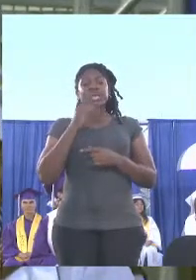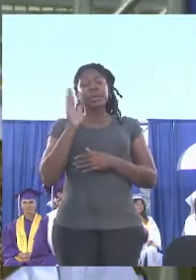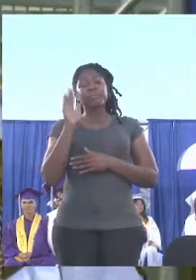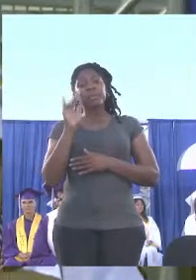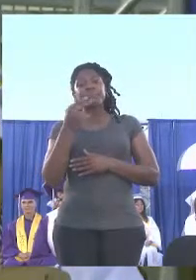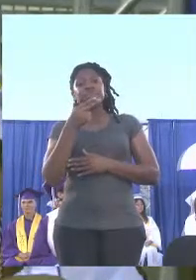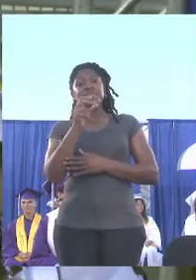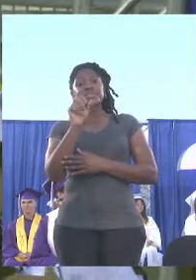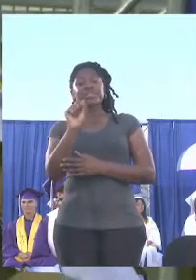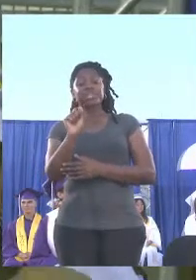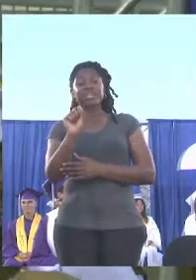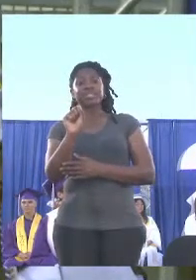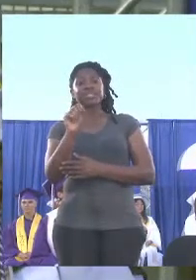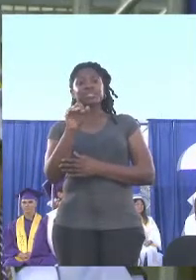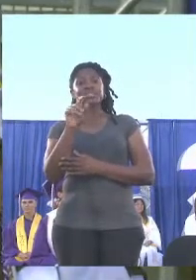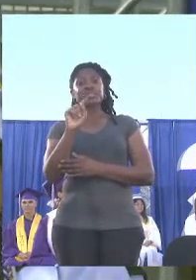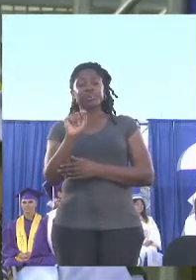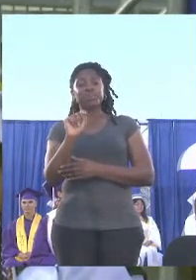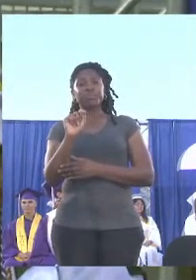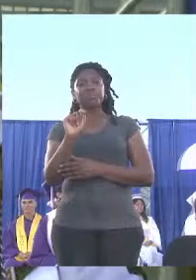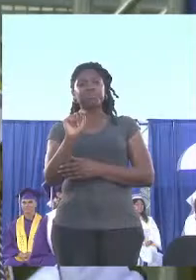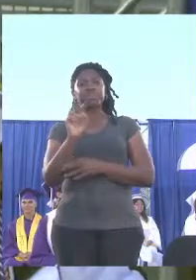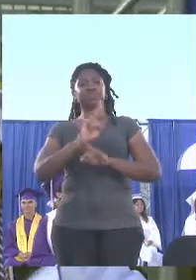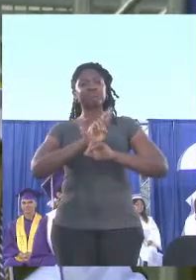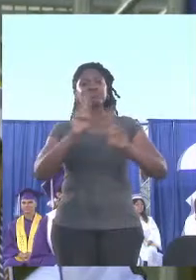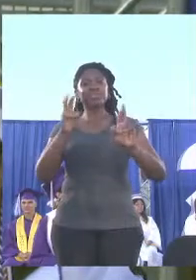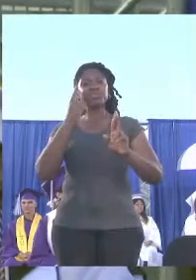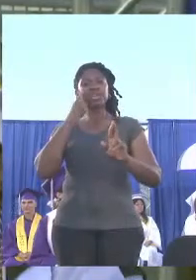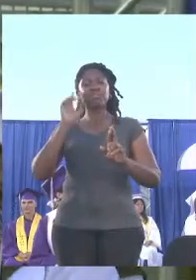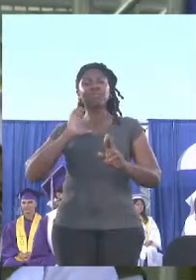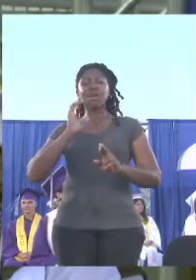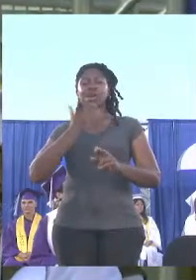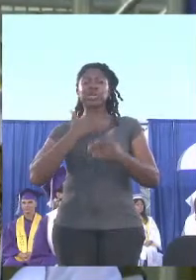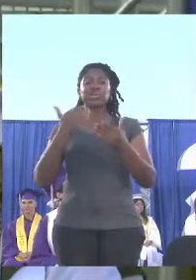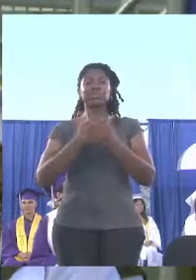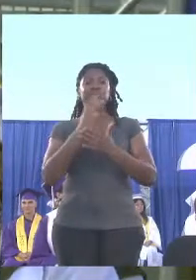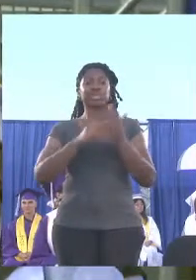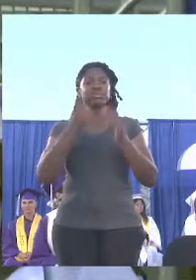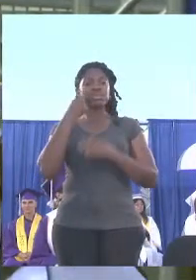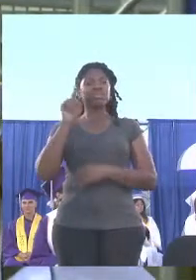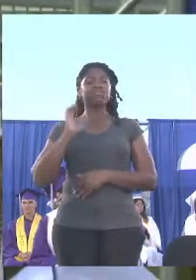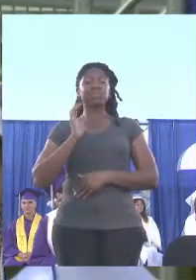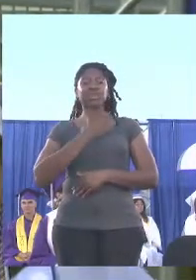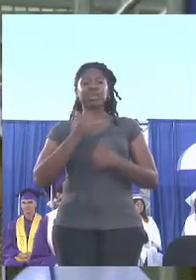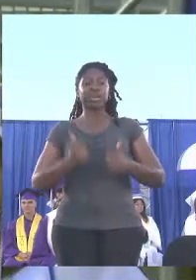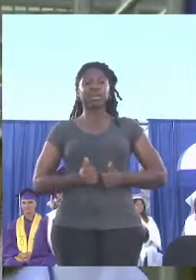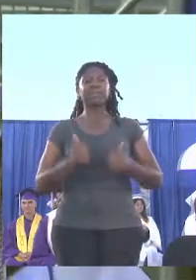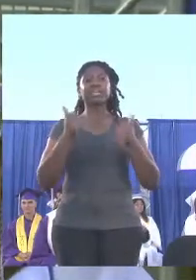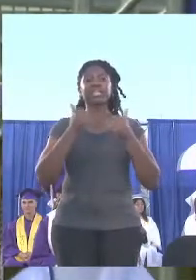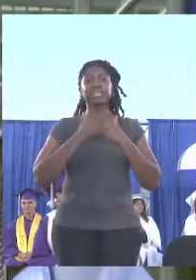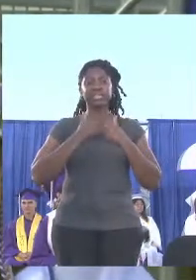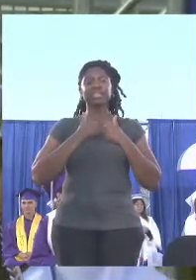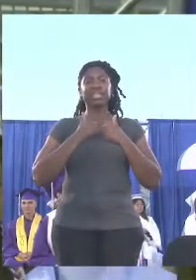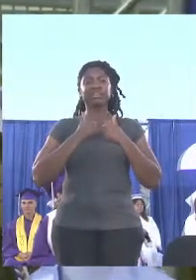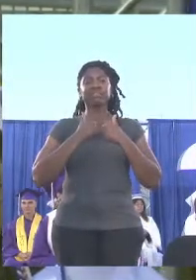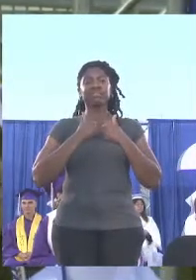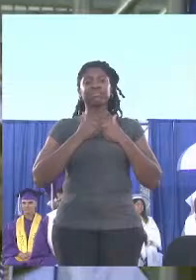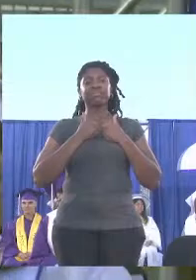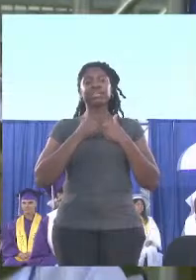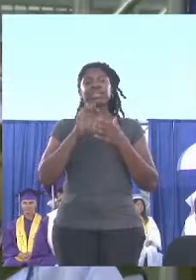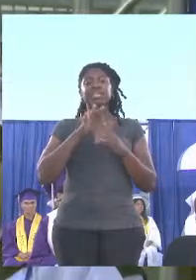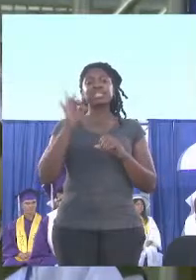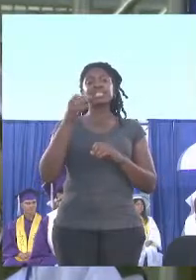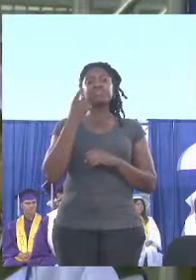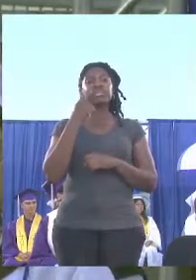home, let us embark this new chapter of our lives with optimism and determination. May we carry the spirit of Brackenridge High School with